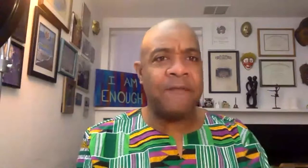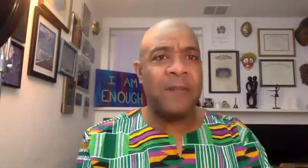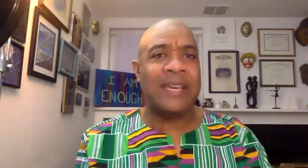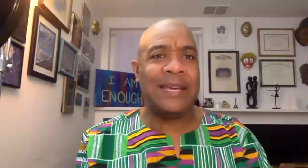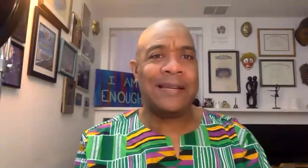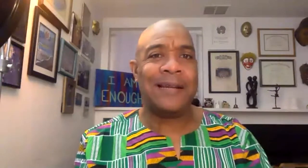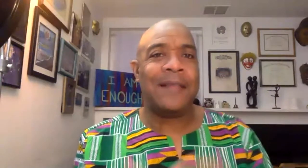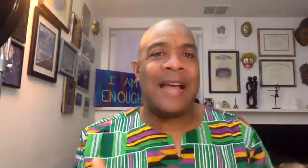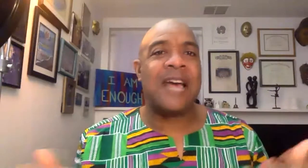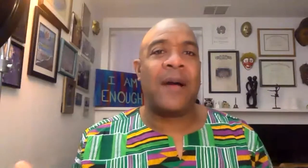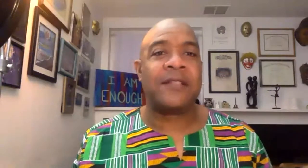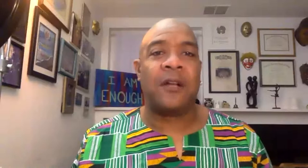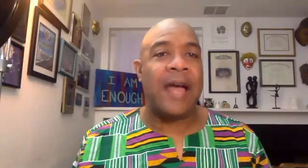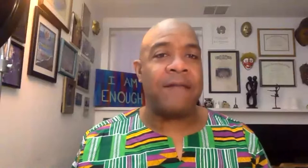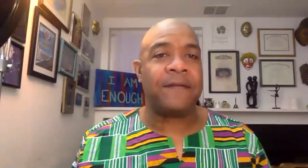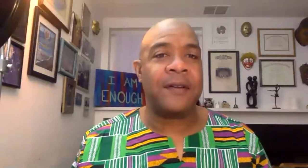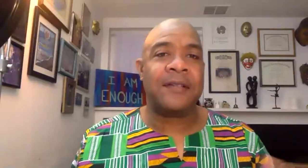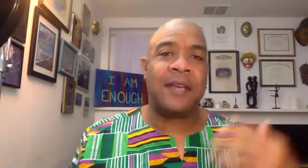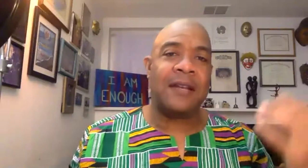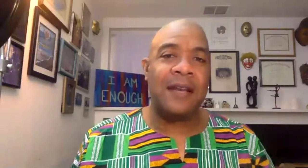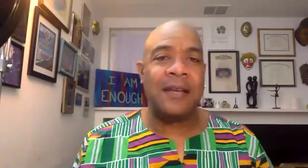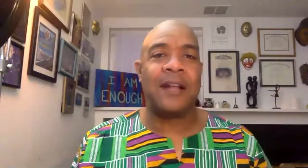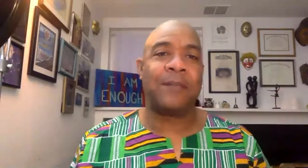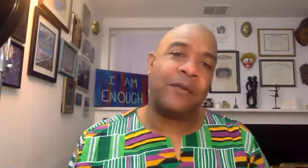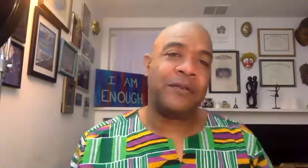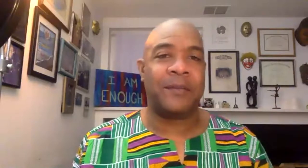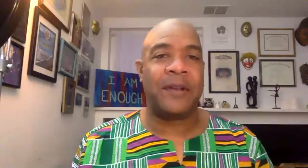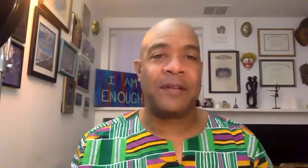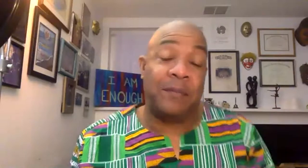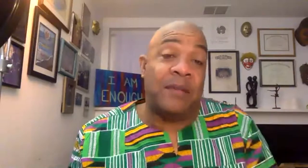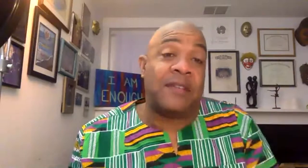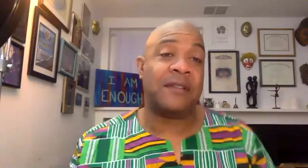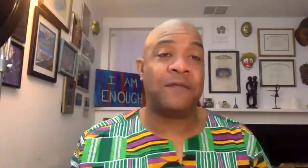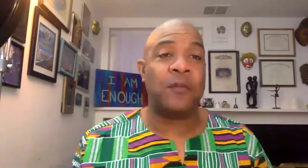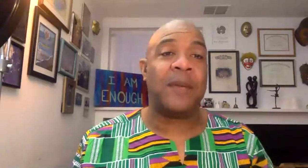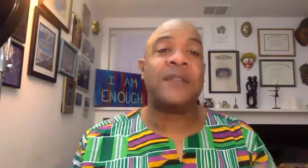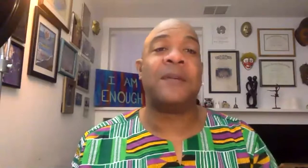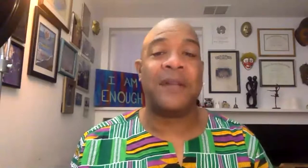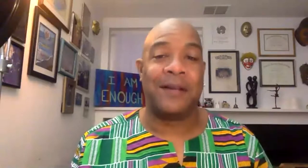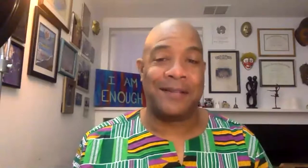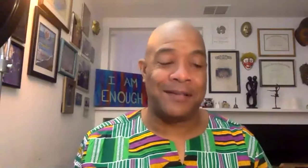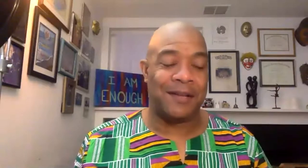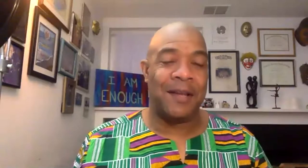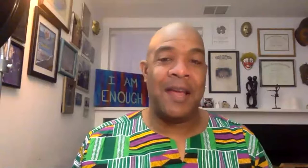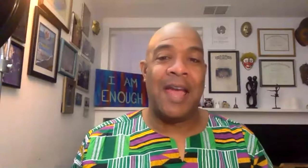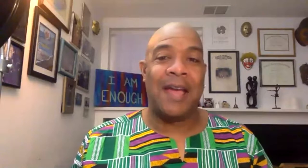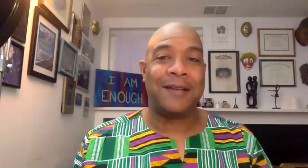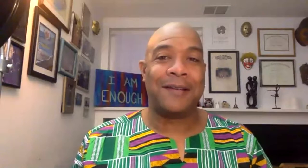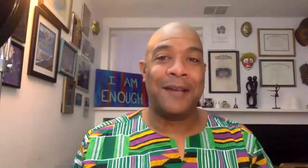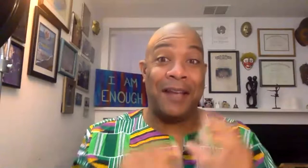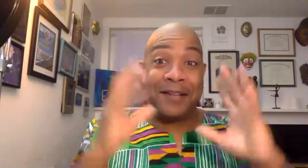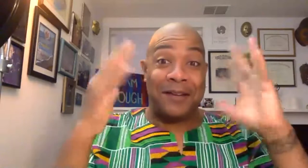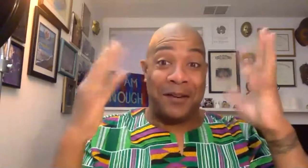And from a kid, that's how I saw life. Skin knee, get up, go do something else. Maybe this isn't for me, maybe something else is.